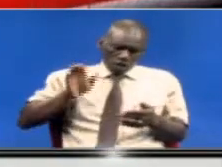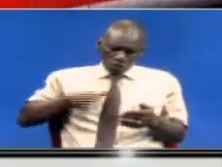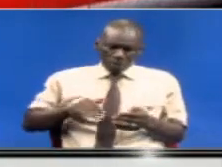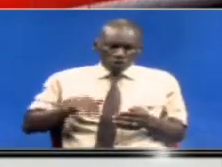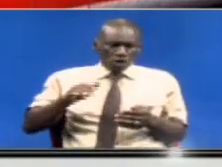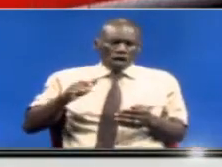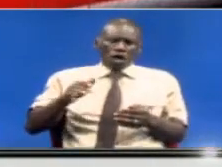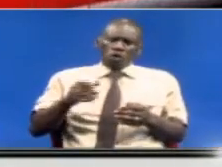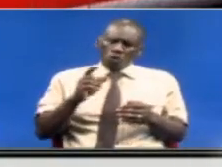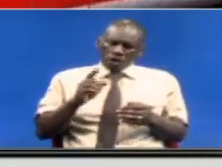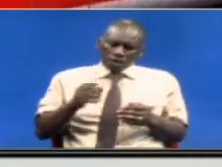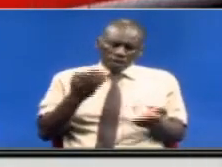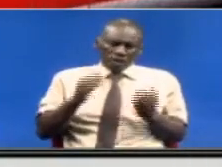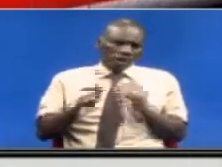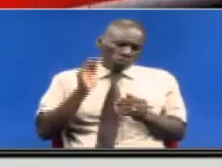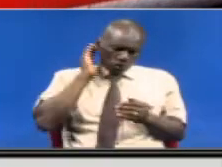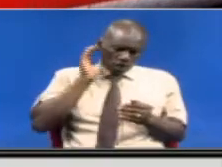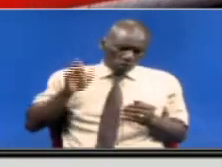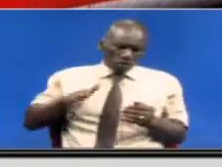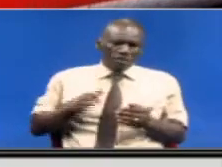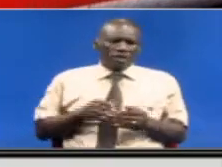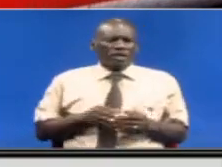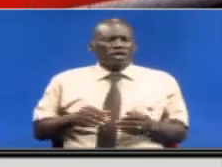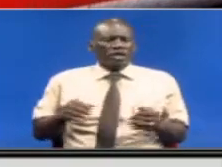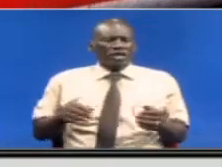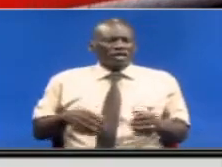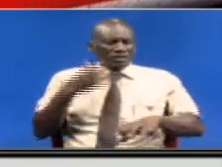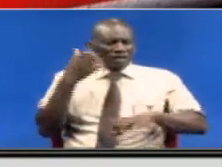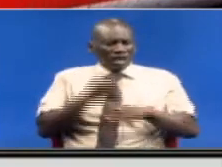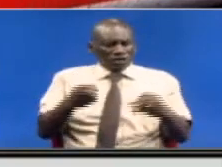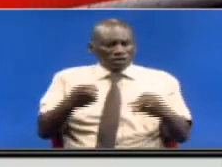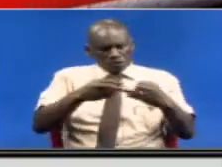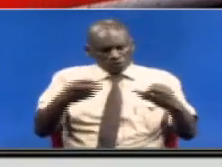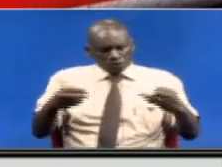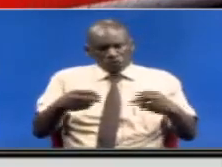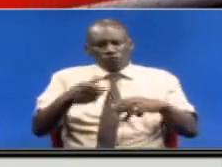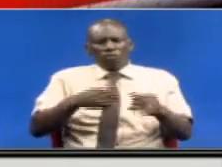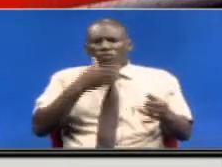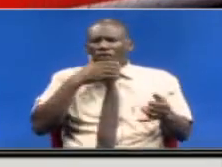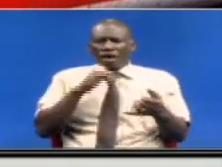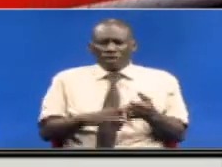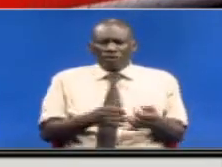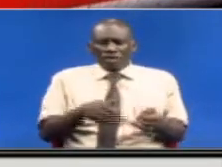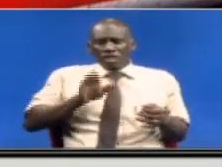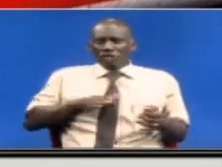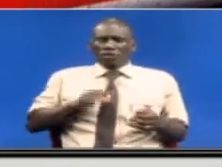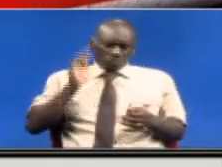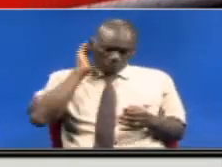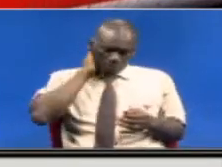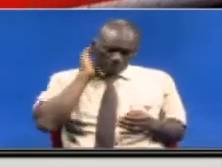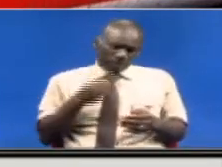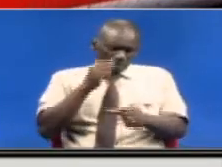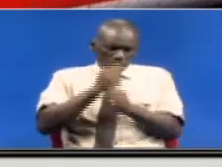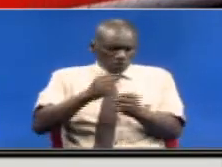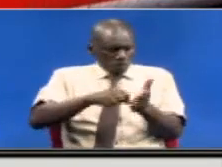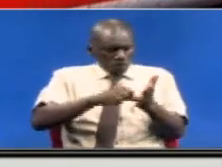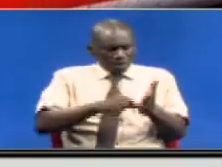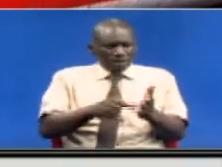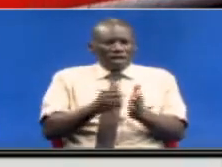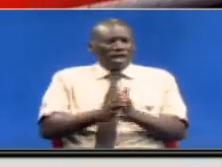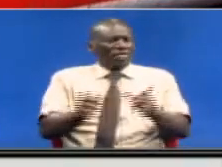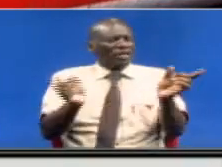Murang'a woman is the last to divorce or separate from their husbands. Now, these women say they are hardworking and do not fully